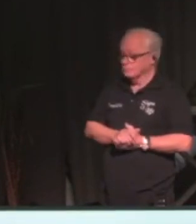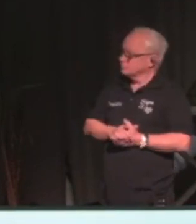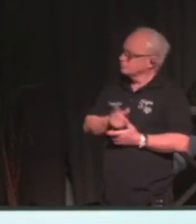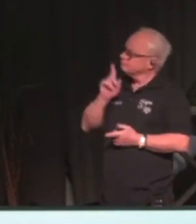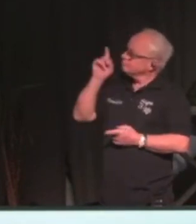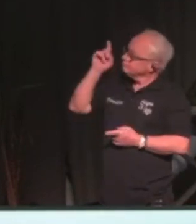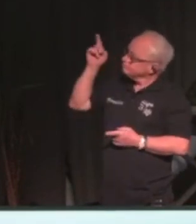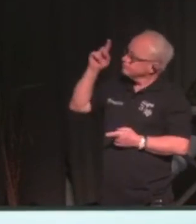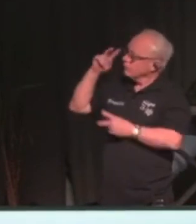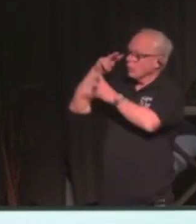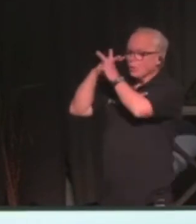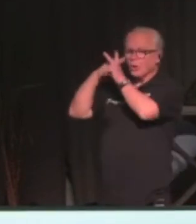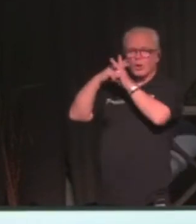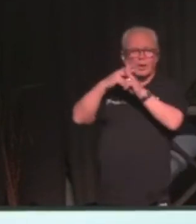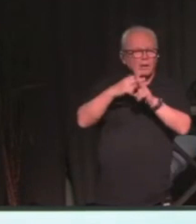And he's looking for your yes.